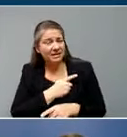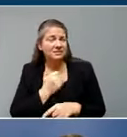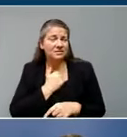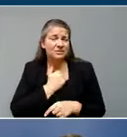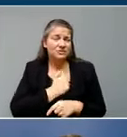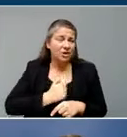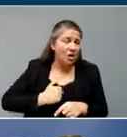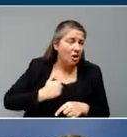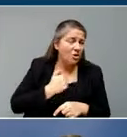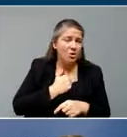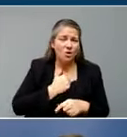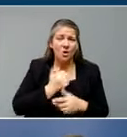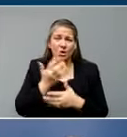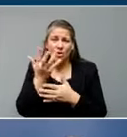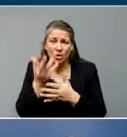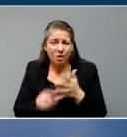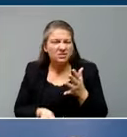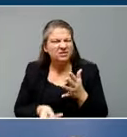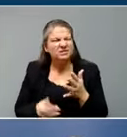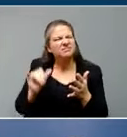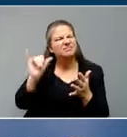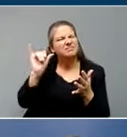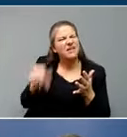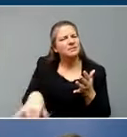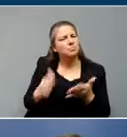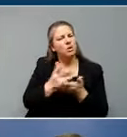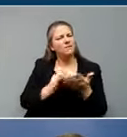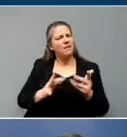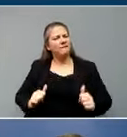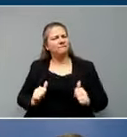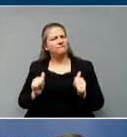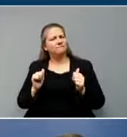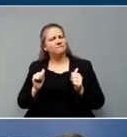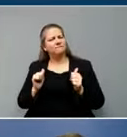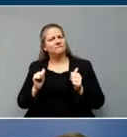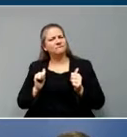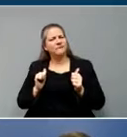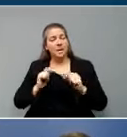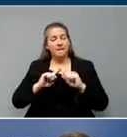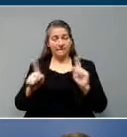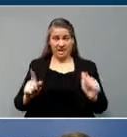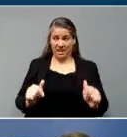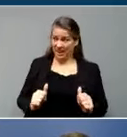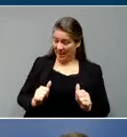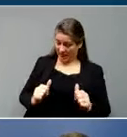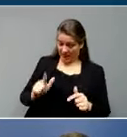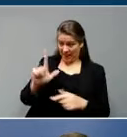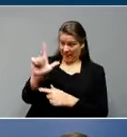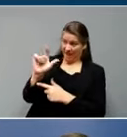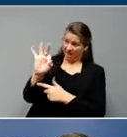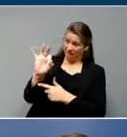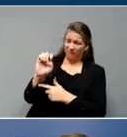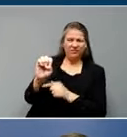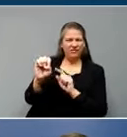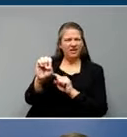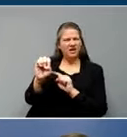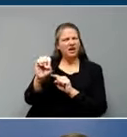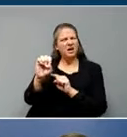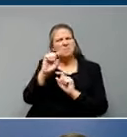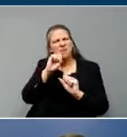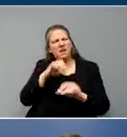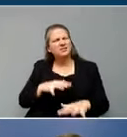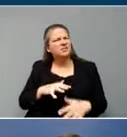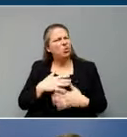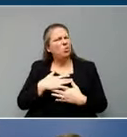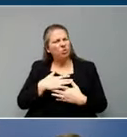a part of life, but that life itself is such a blessing and a gift that